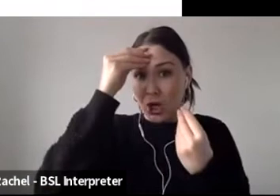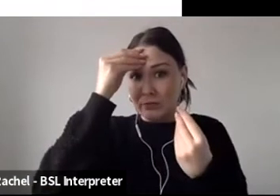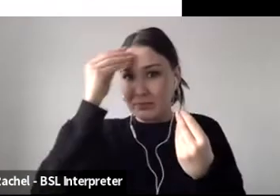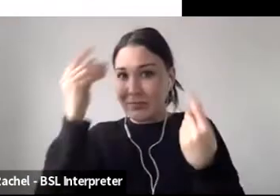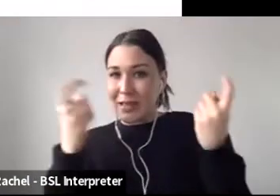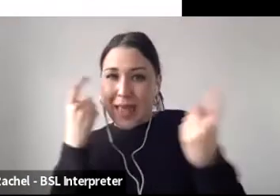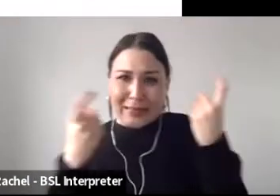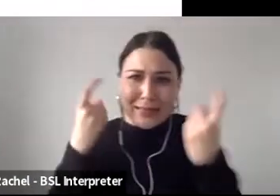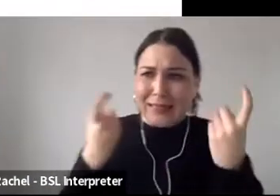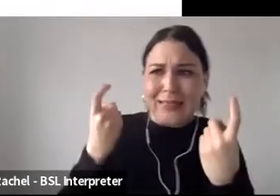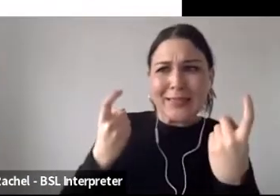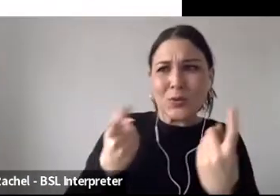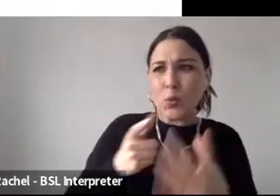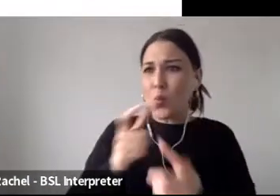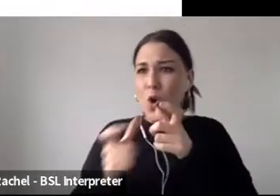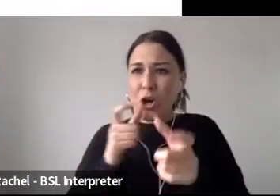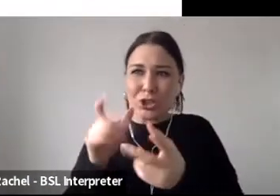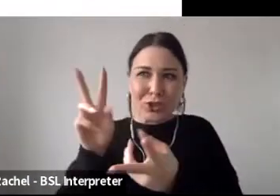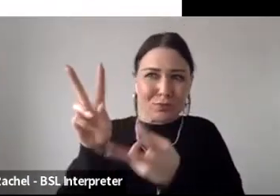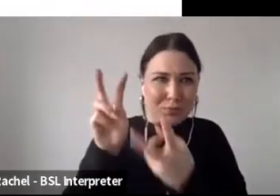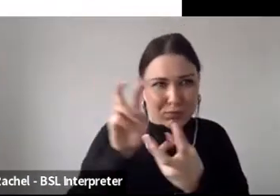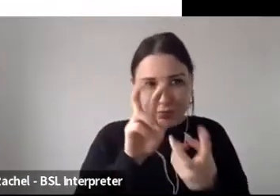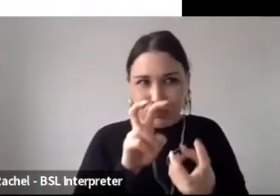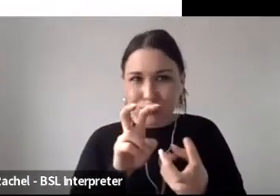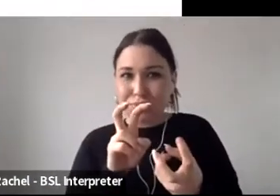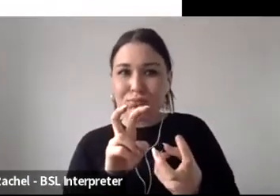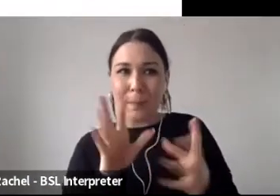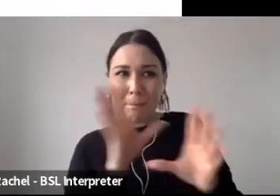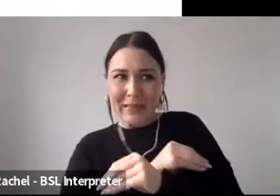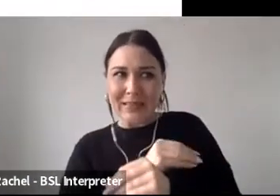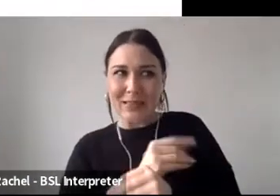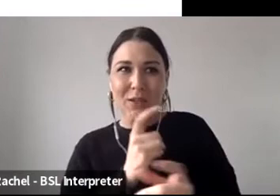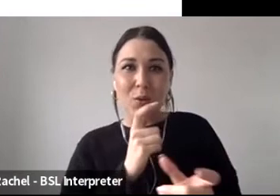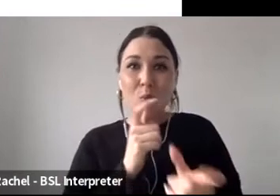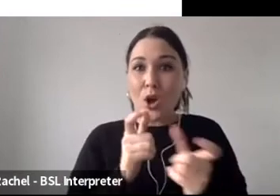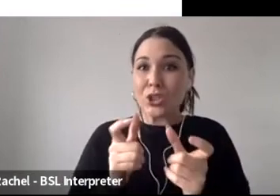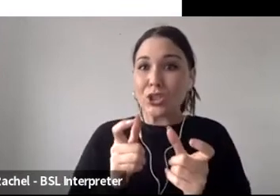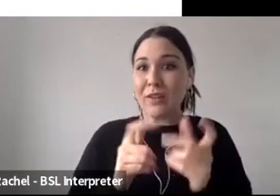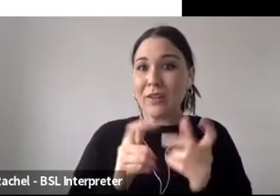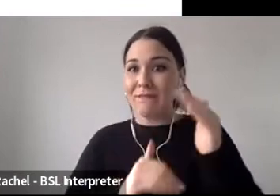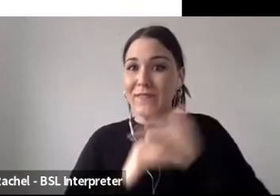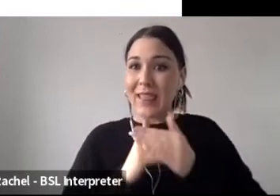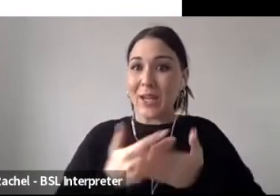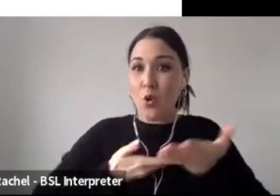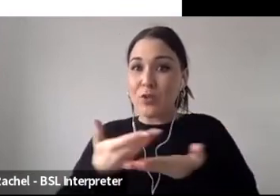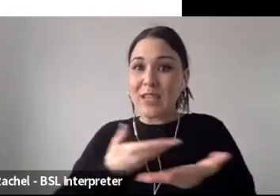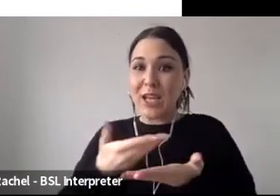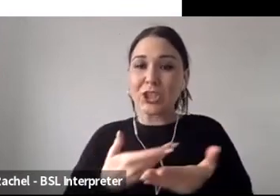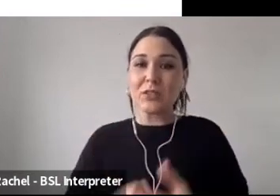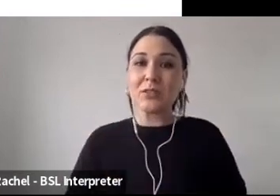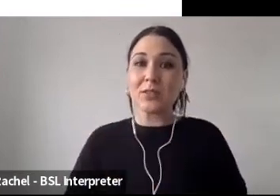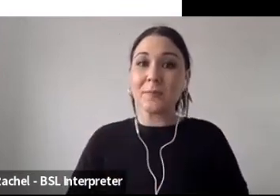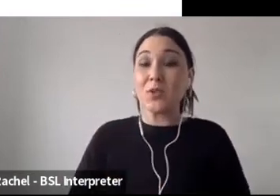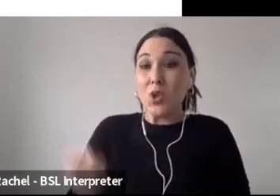and filling in the blanks, following conversations with missing words. So with that in mind, are there